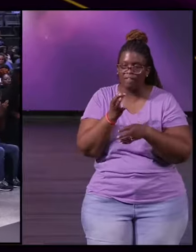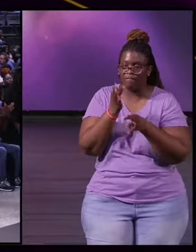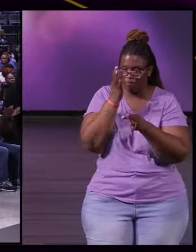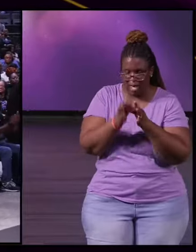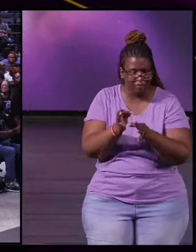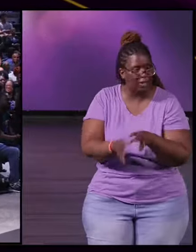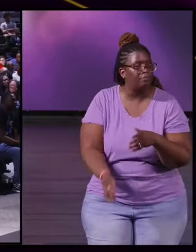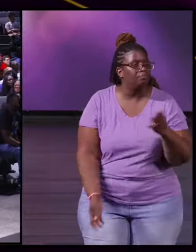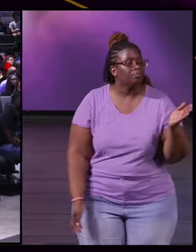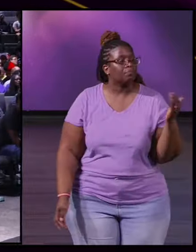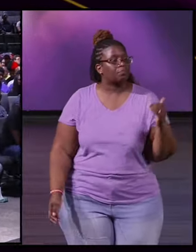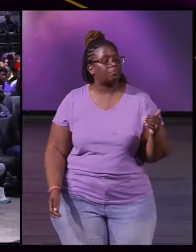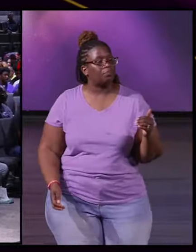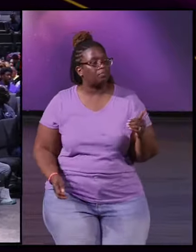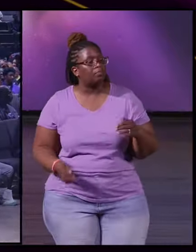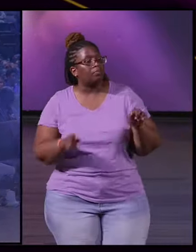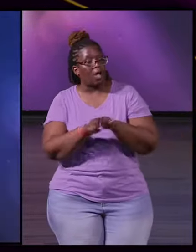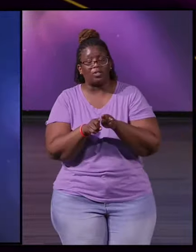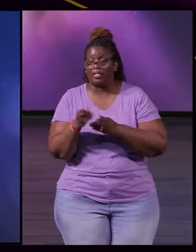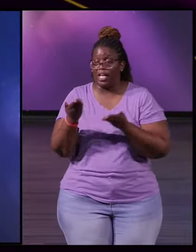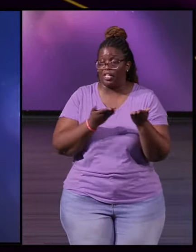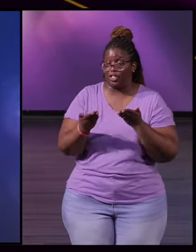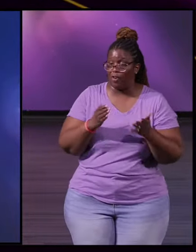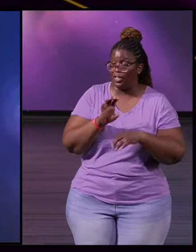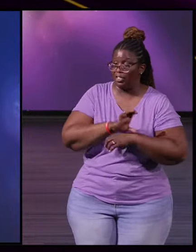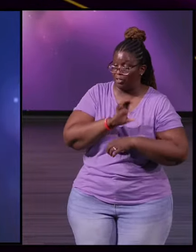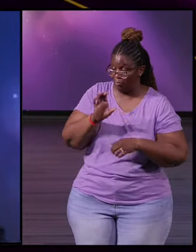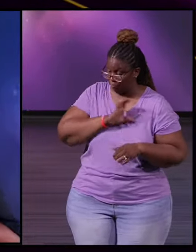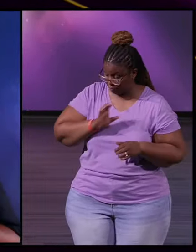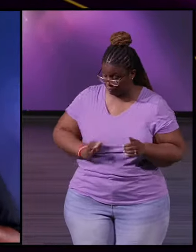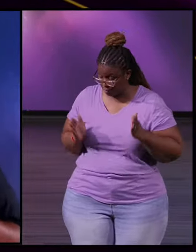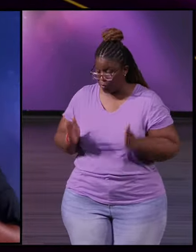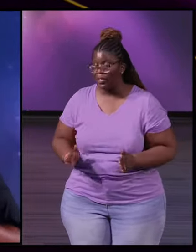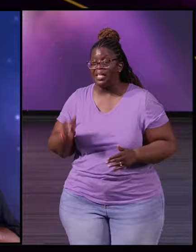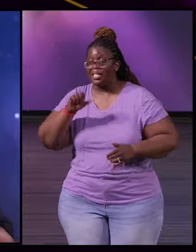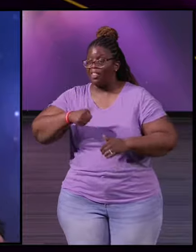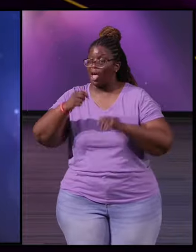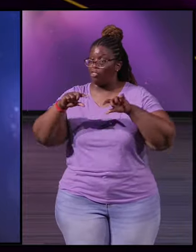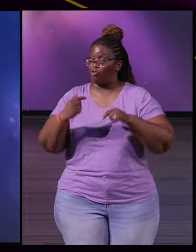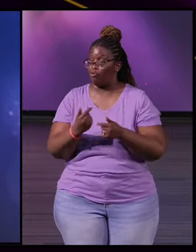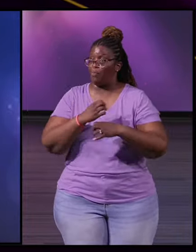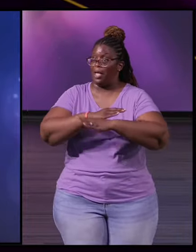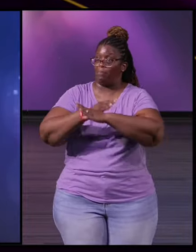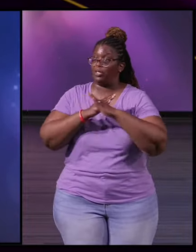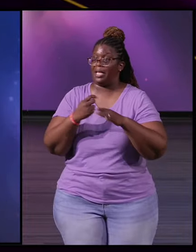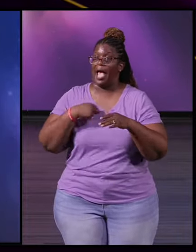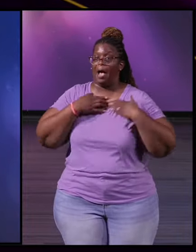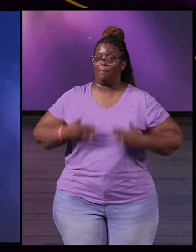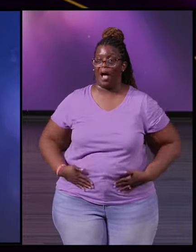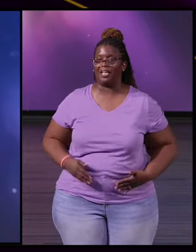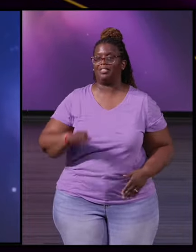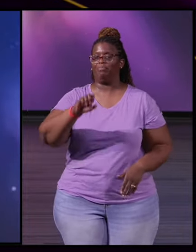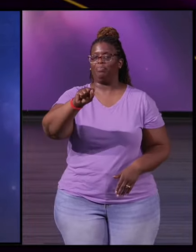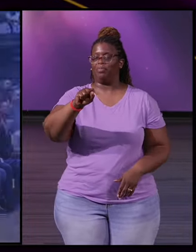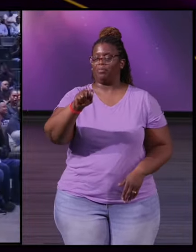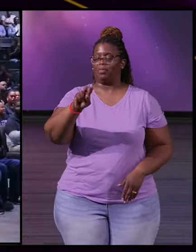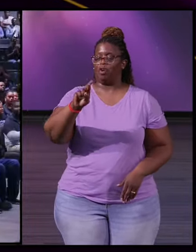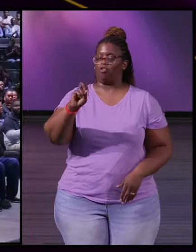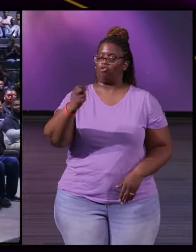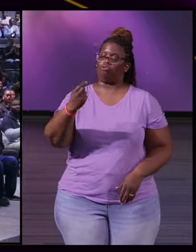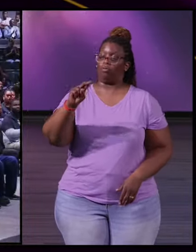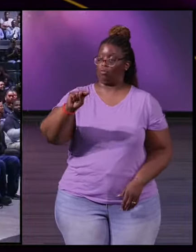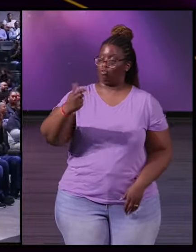And while they're serving us the body of Christ, we got another group that protects our bodies while they're here, the Stronghold Keepers.